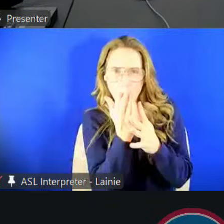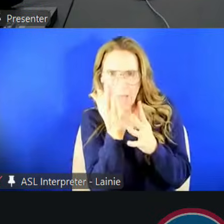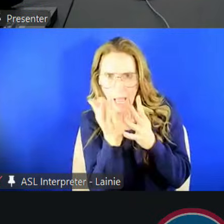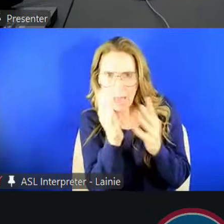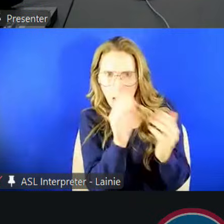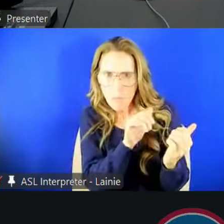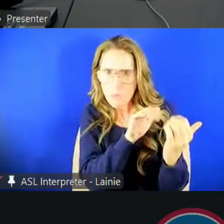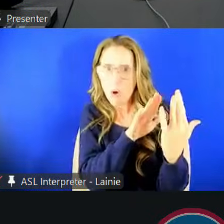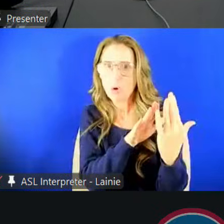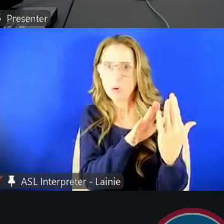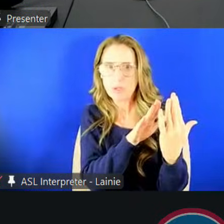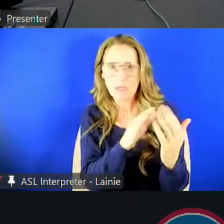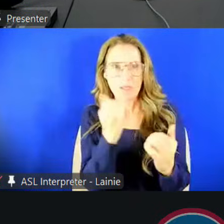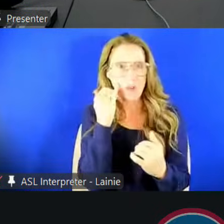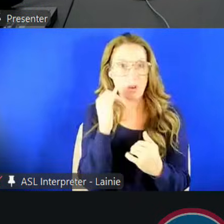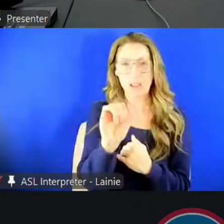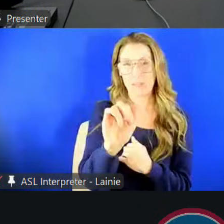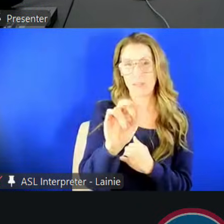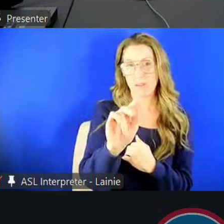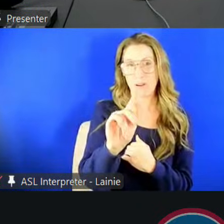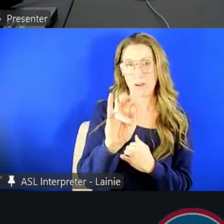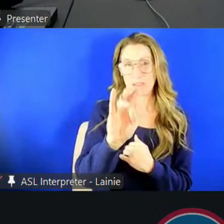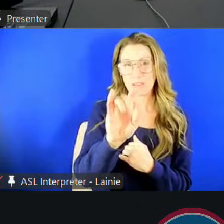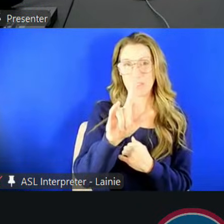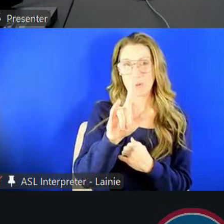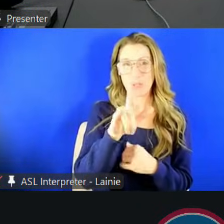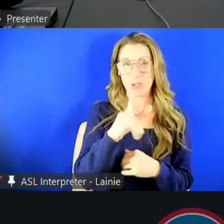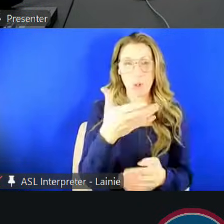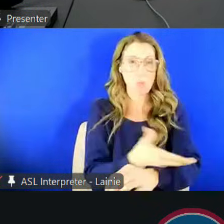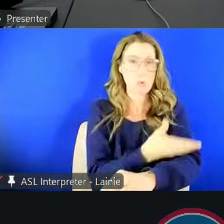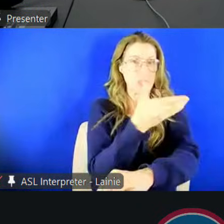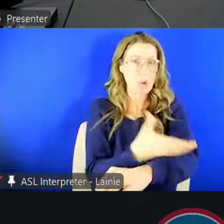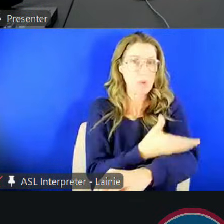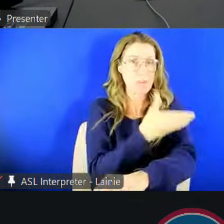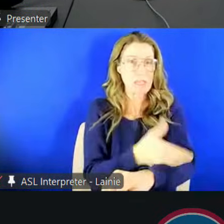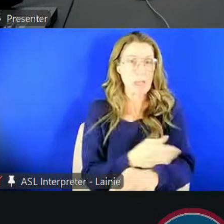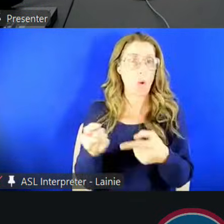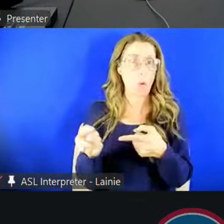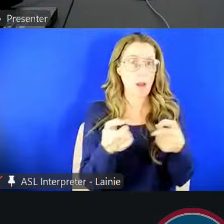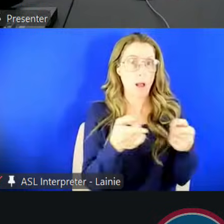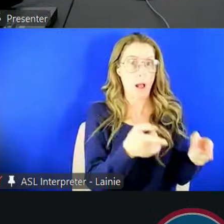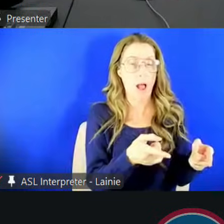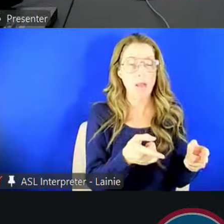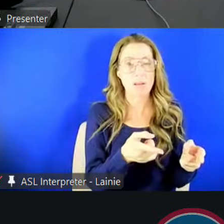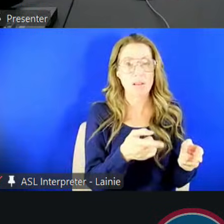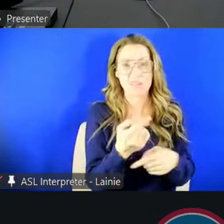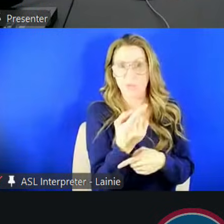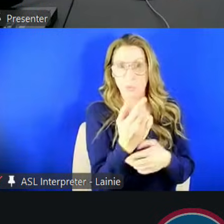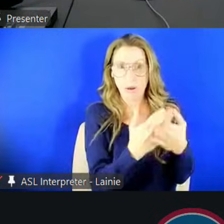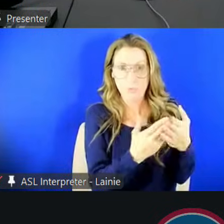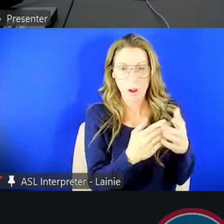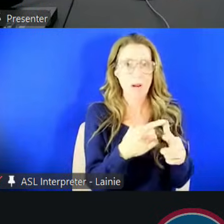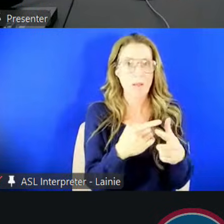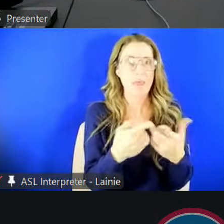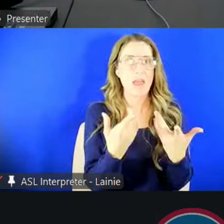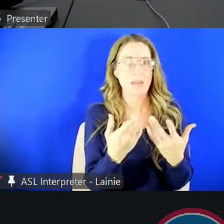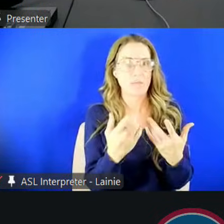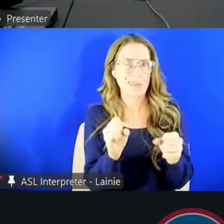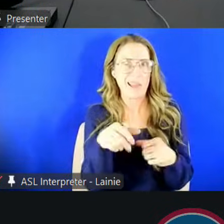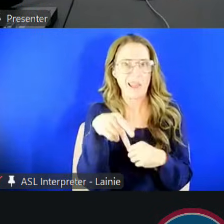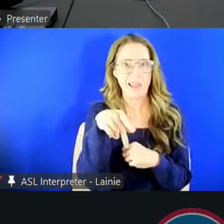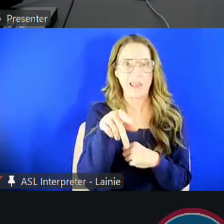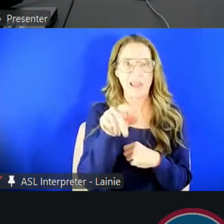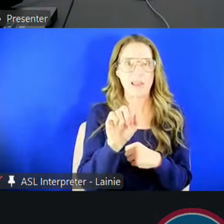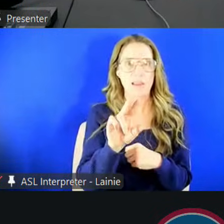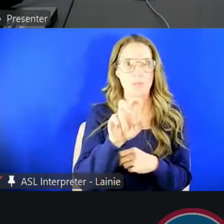there's going to be arterial resurfacing going on part of one of those routes, maybe we can knock out, you know, the pavement marking with